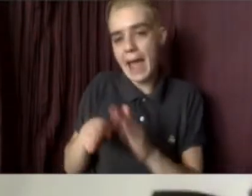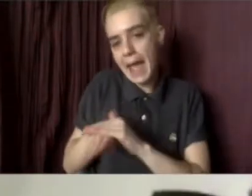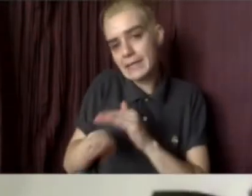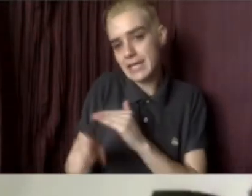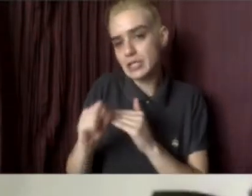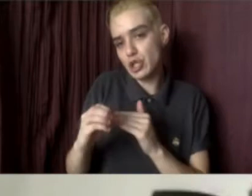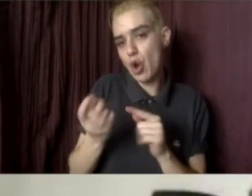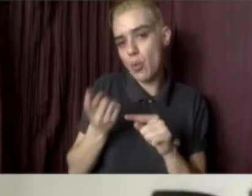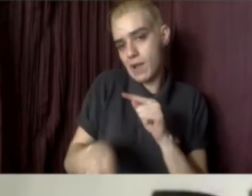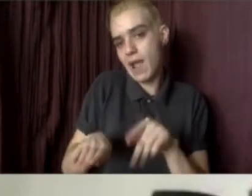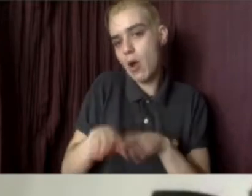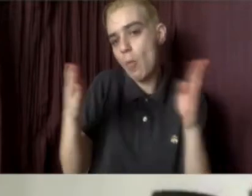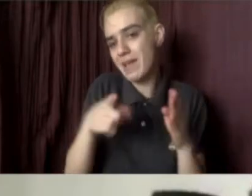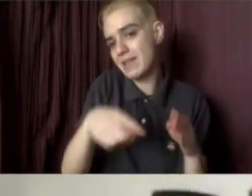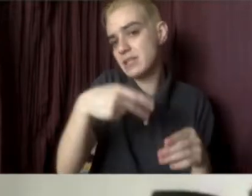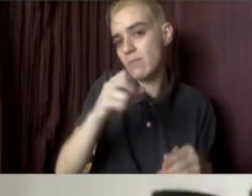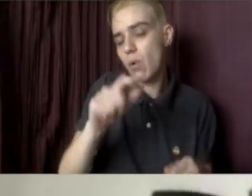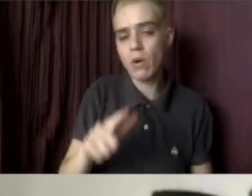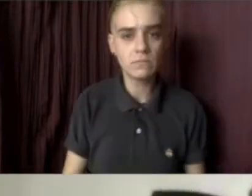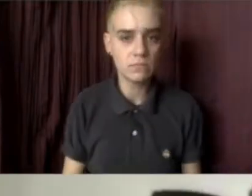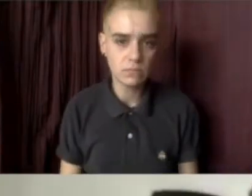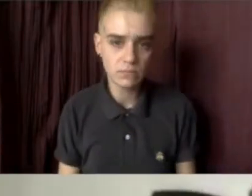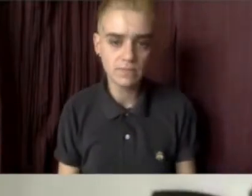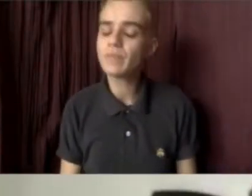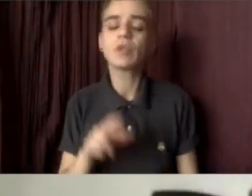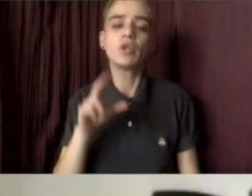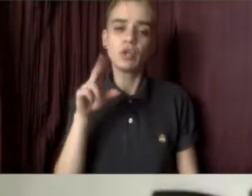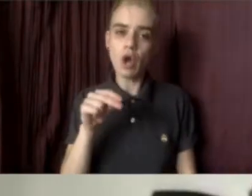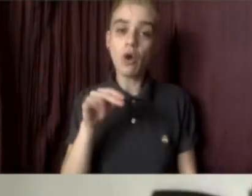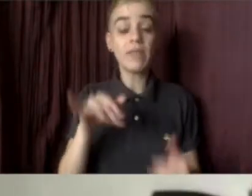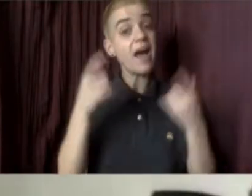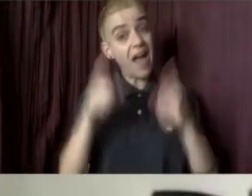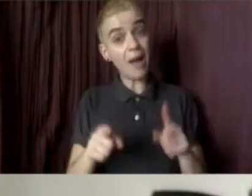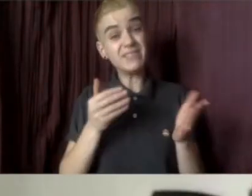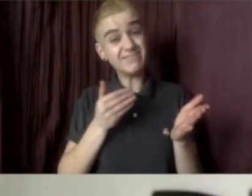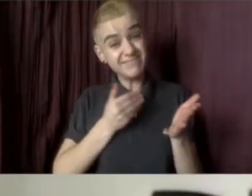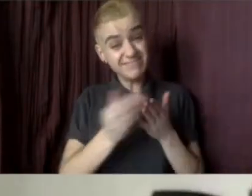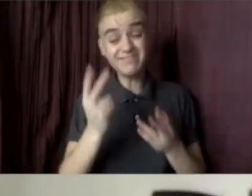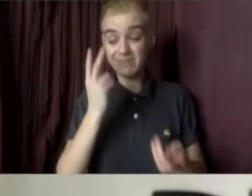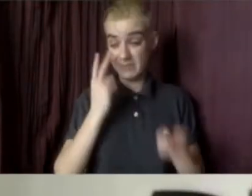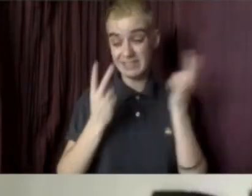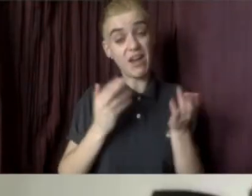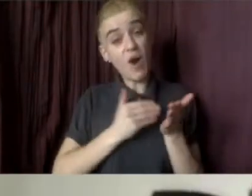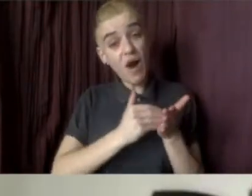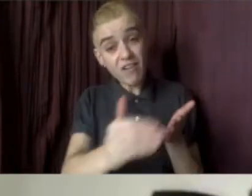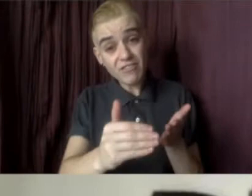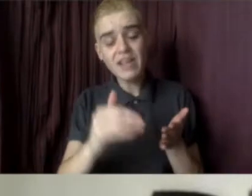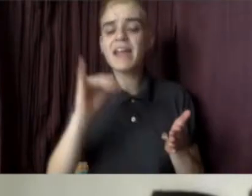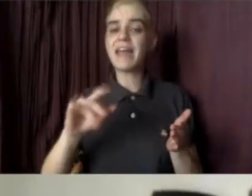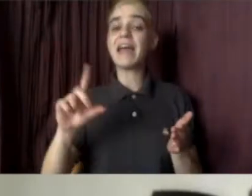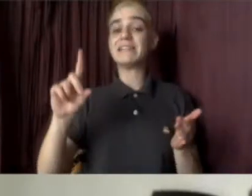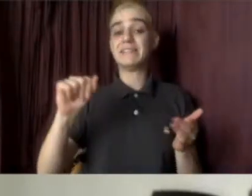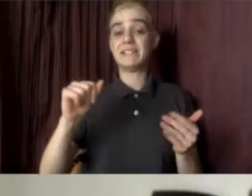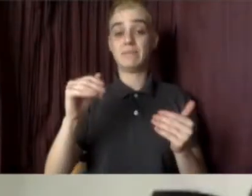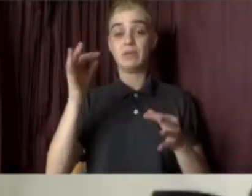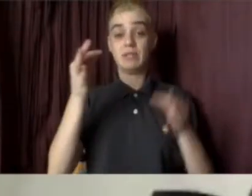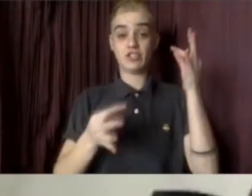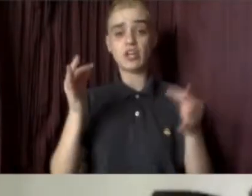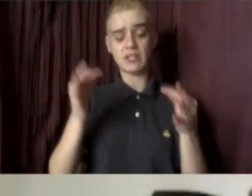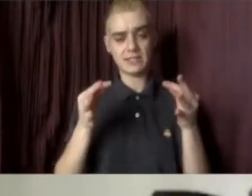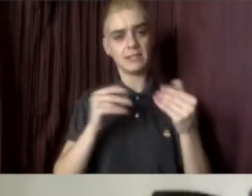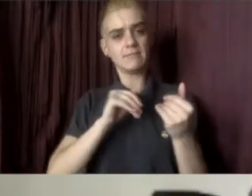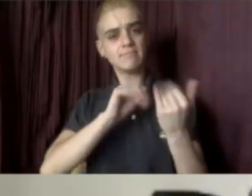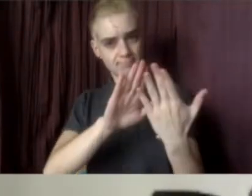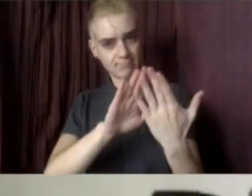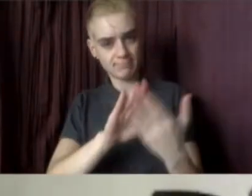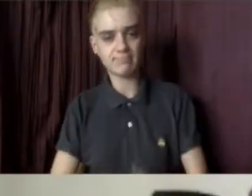last is collective liberation. That is collective liberation. You do not allow someone else to come in and say, we're gonna do